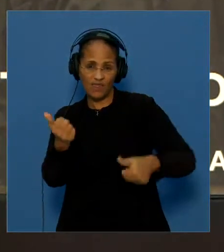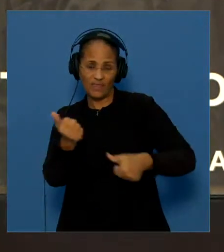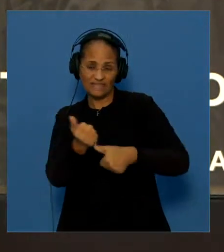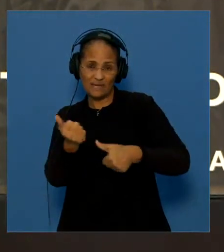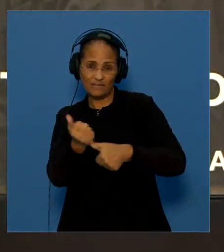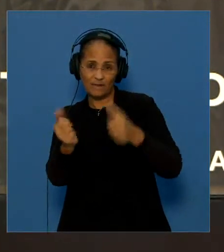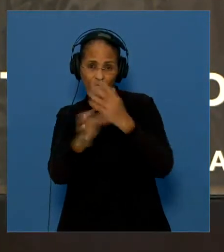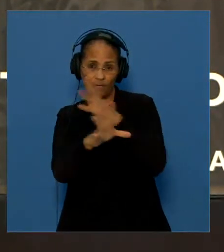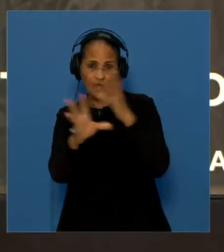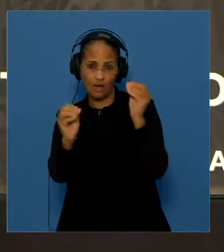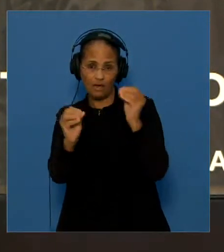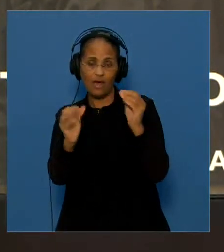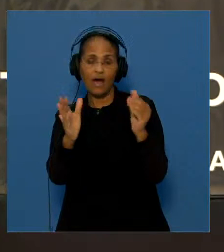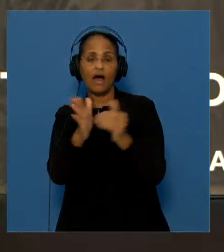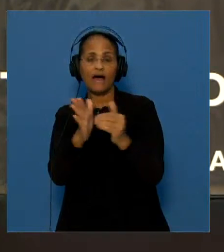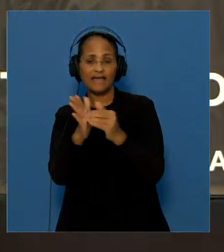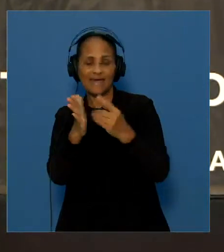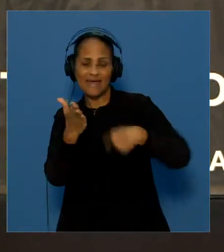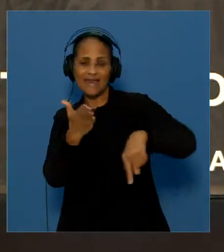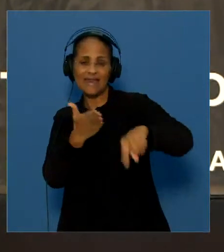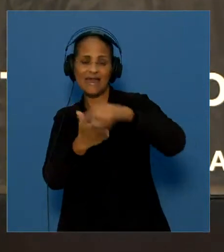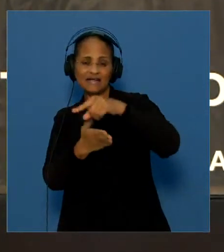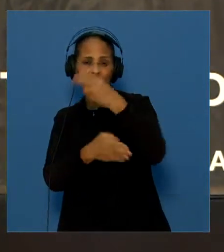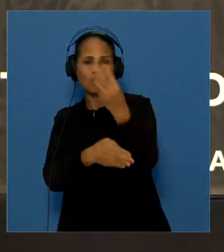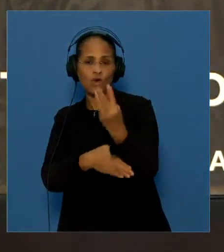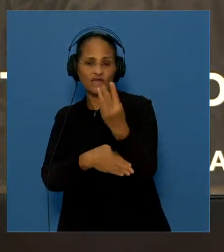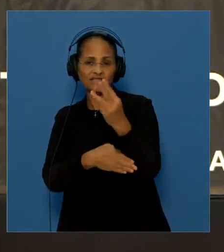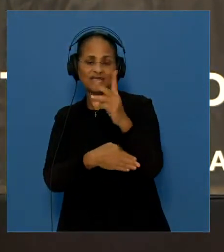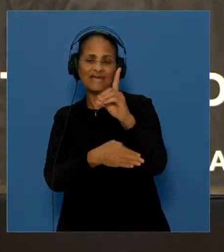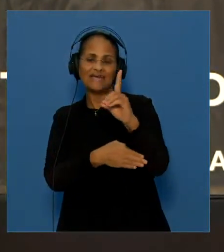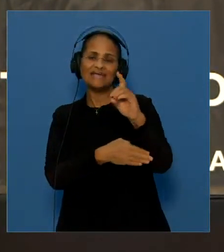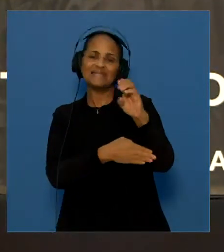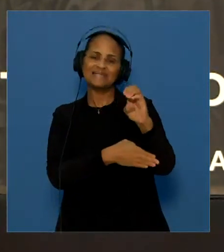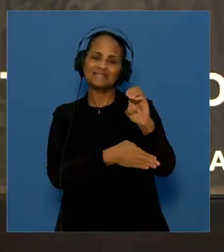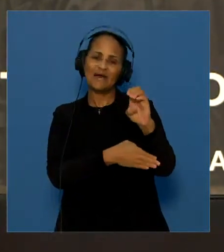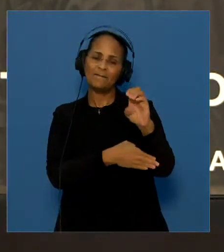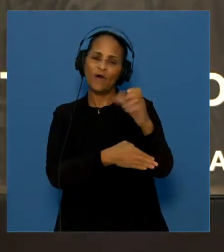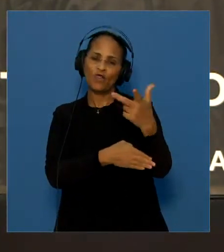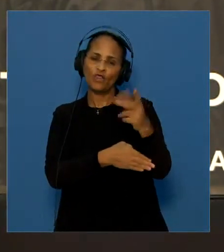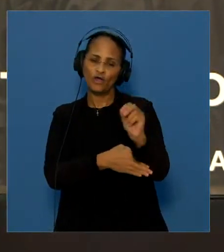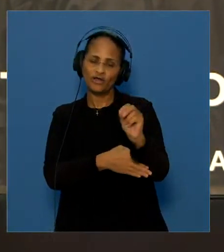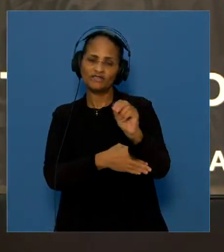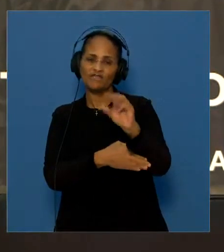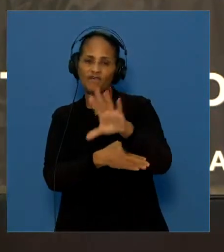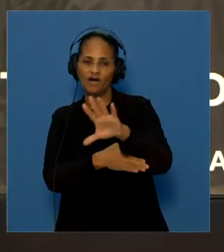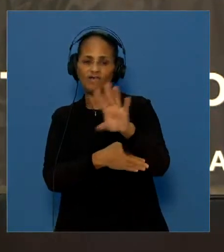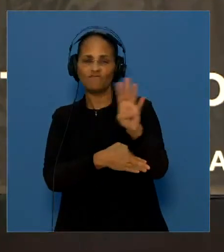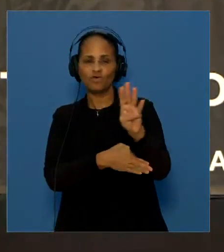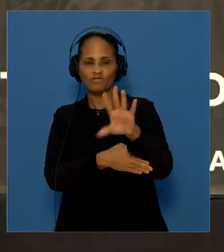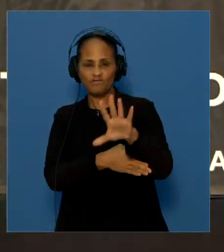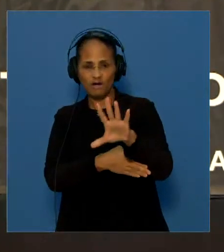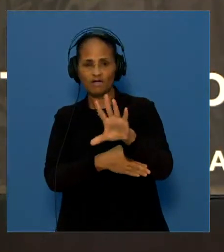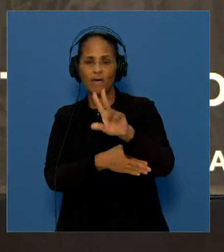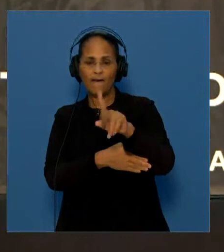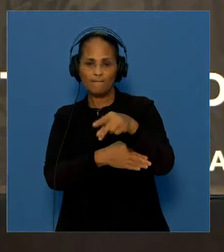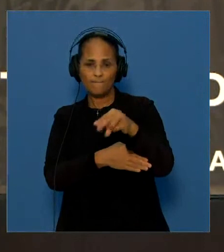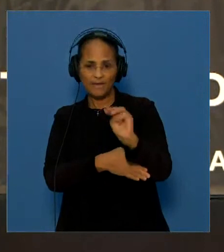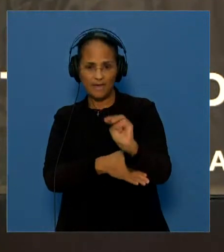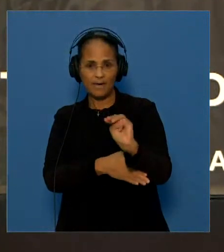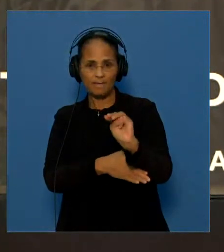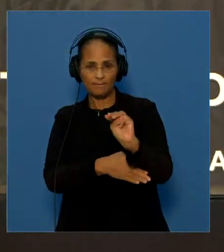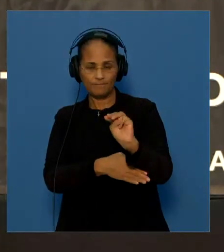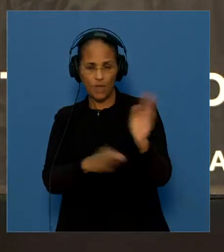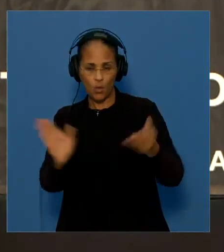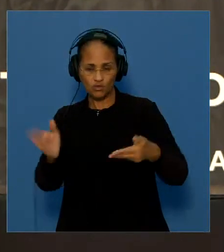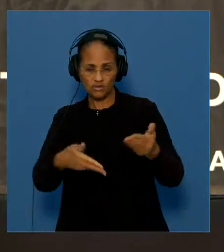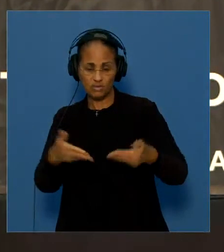Deputy Premier. Again, next week, Wednesday, December 30th at 5:45 p.m., and that will be hosted by the Deputy